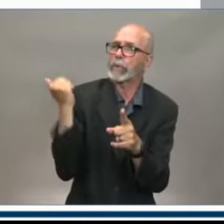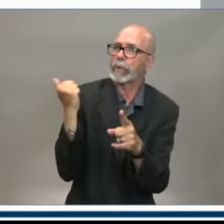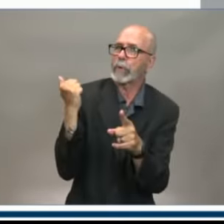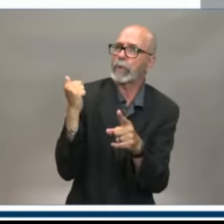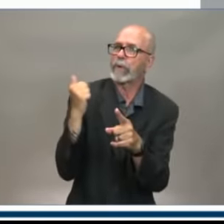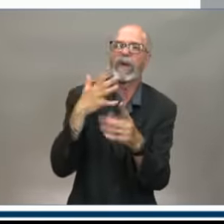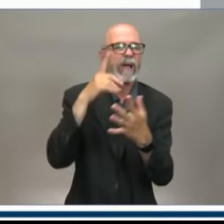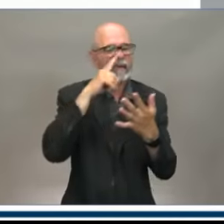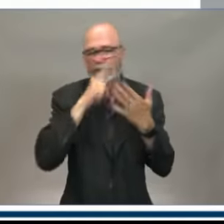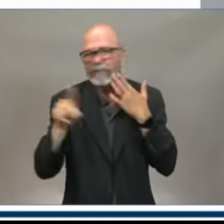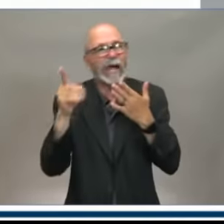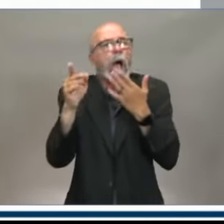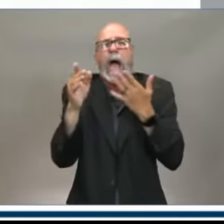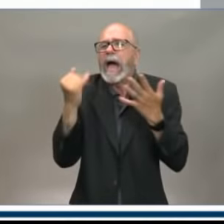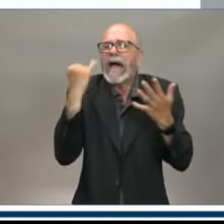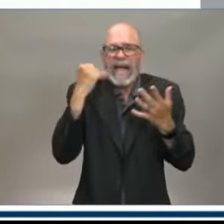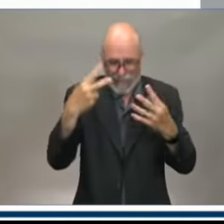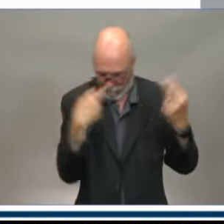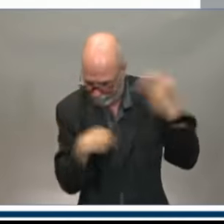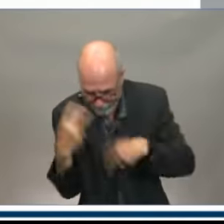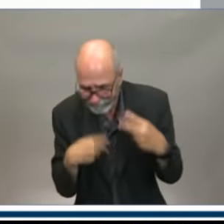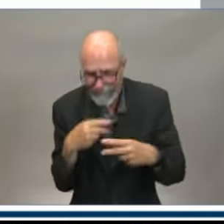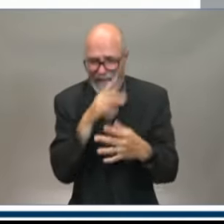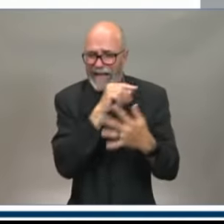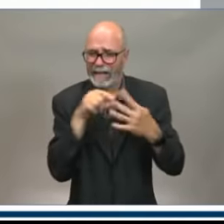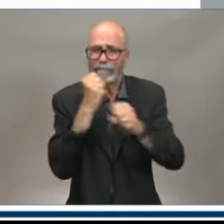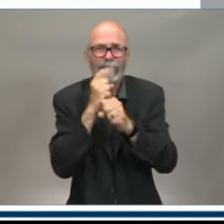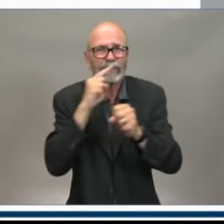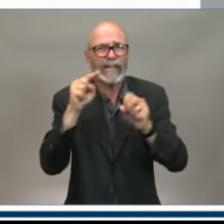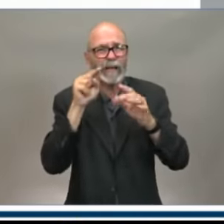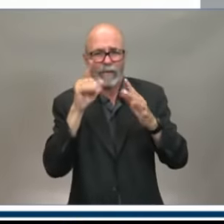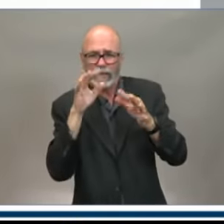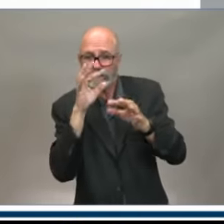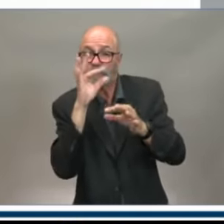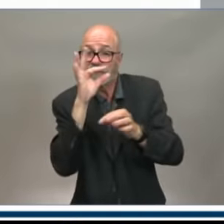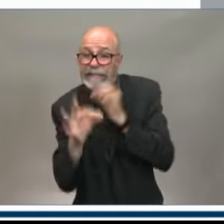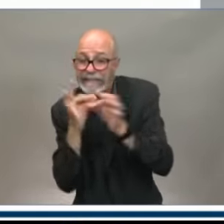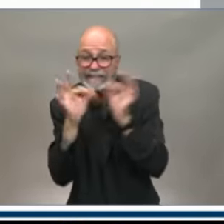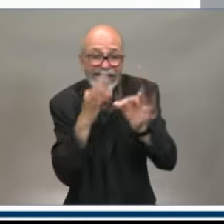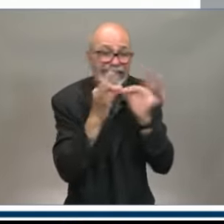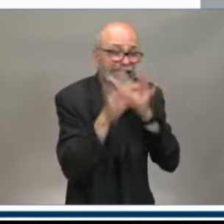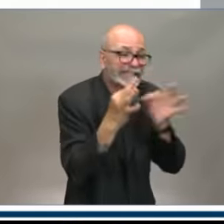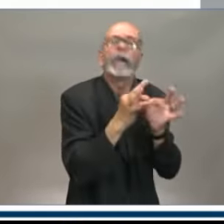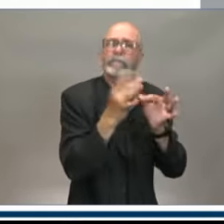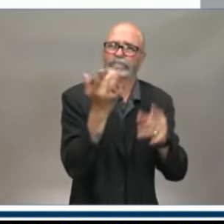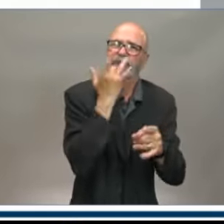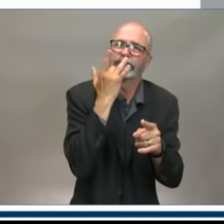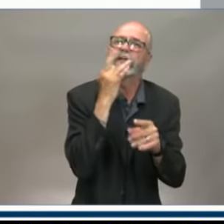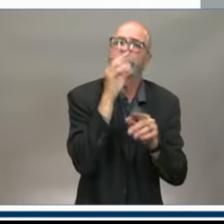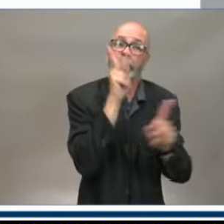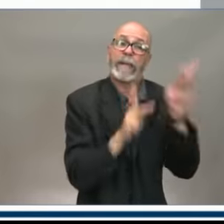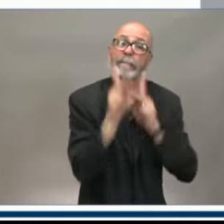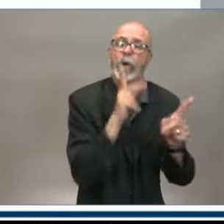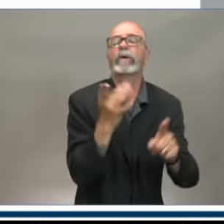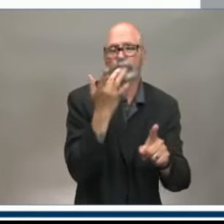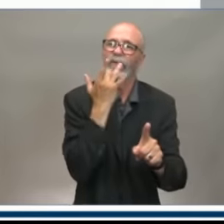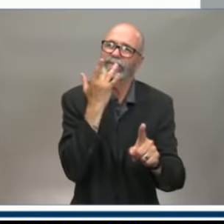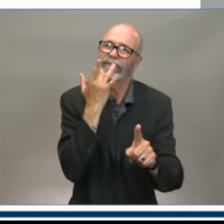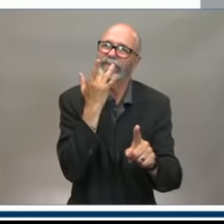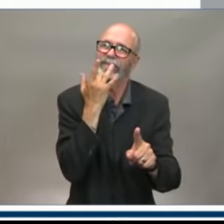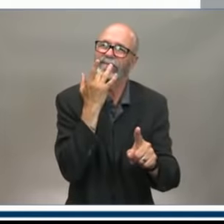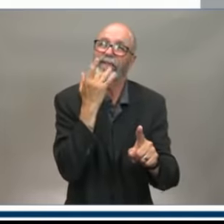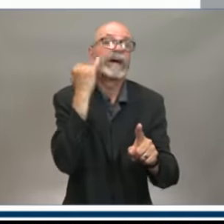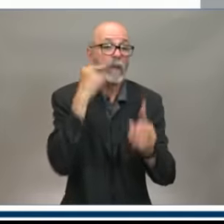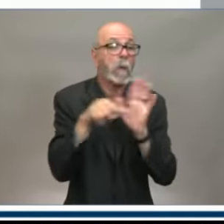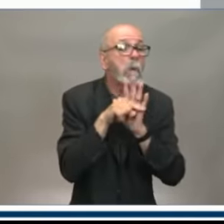surveillance. It's far better that we test large numbers of people, having lots of people be negative, better being safe than